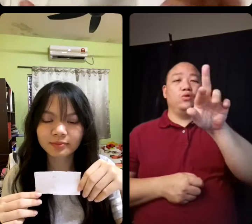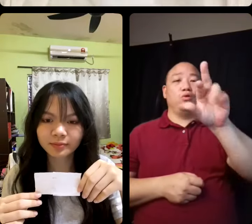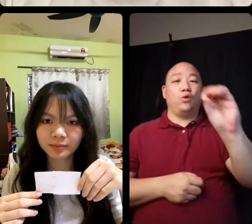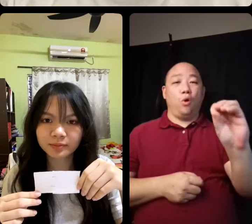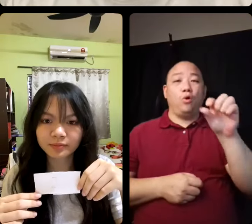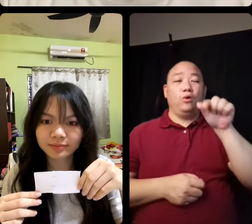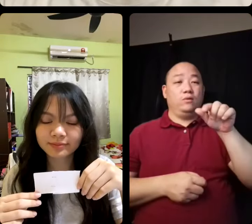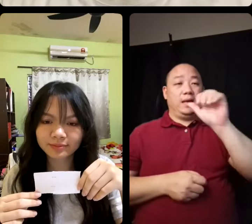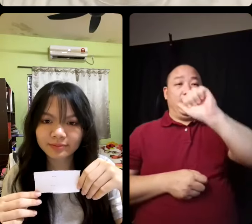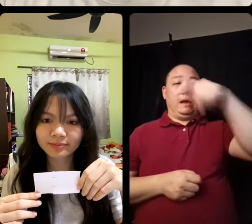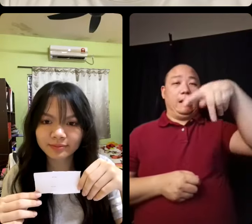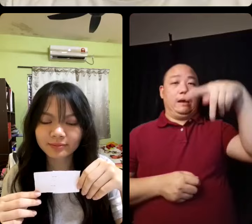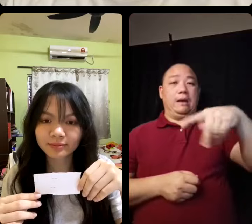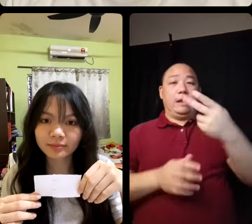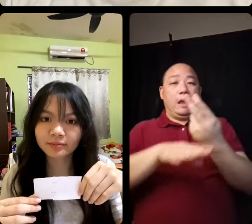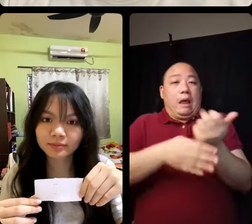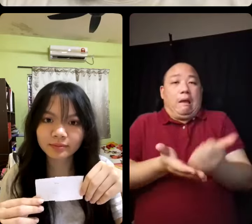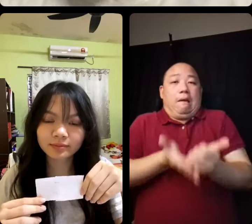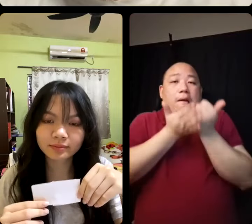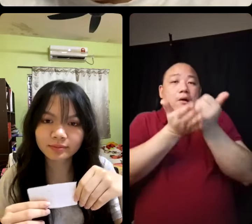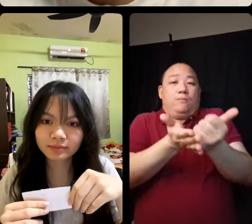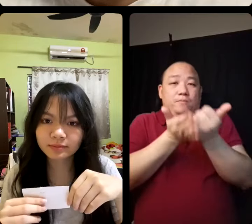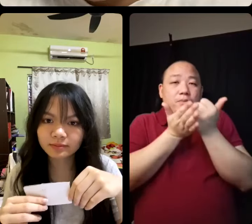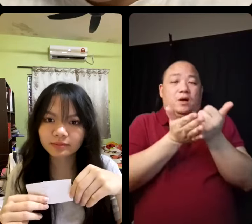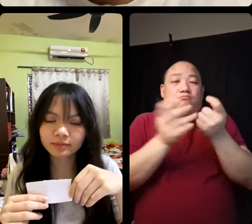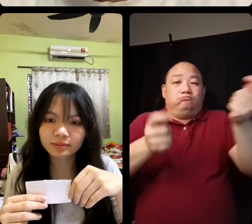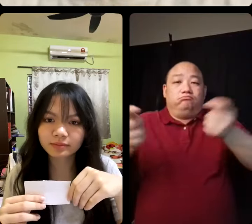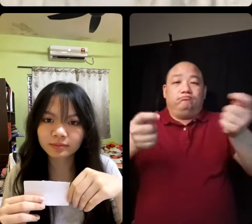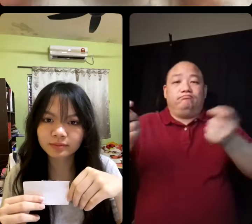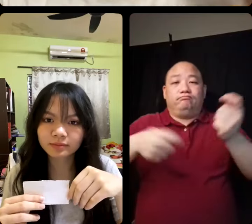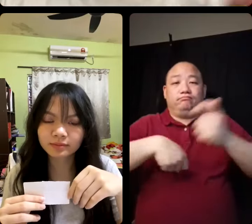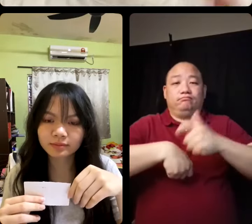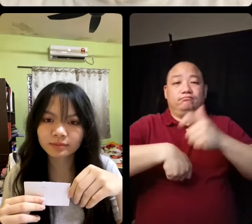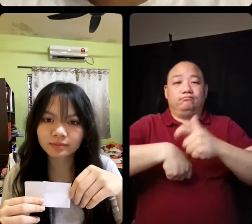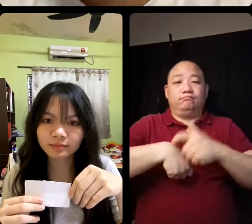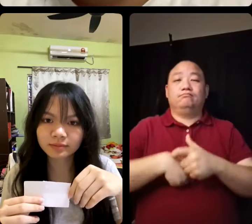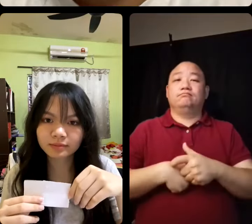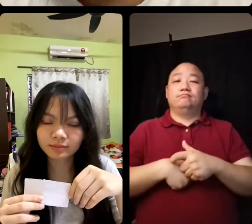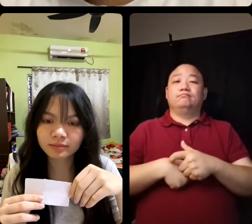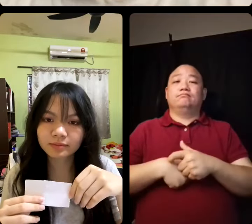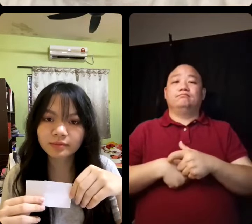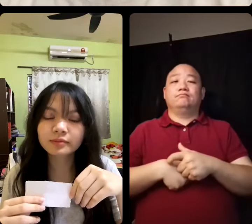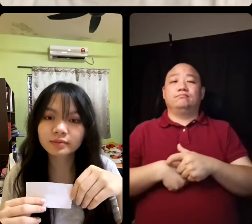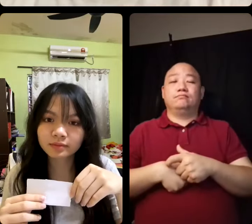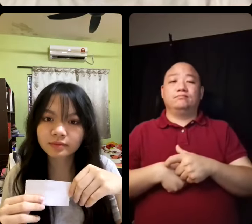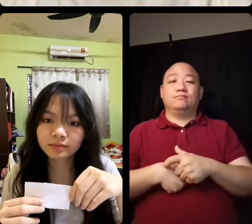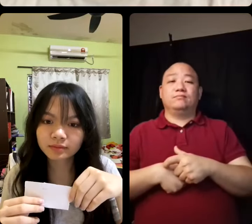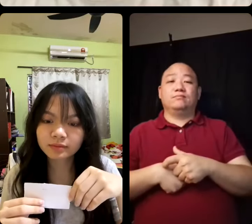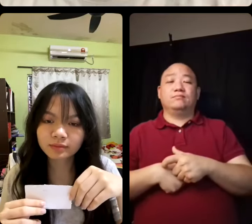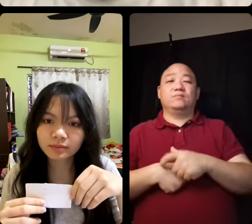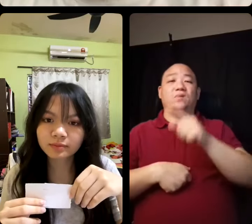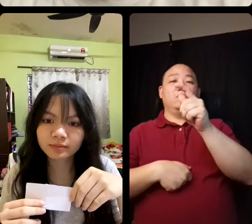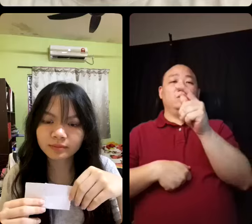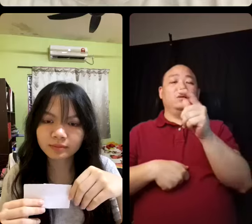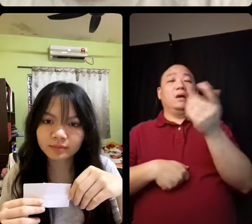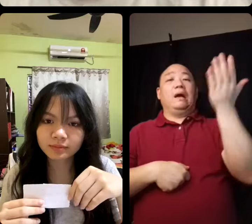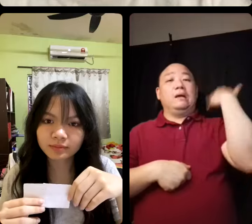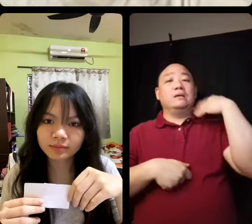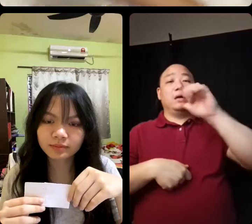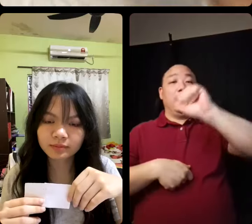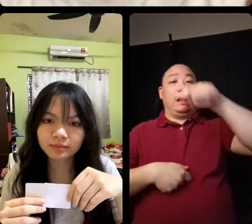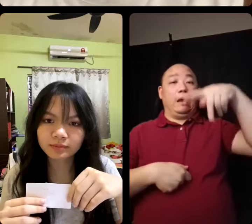And also one more thing that I also used to use previously, which is Trello Bot. Okay, Trello Bot is also another app that